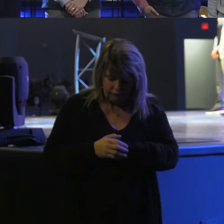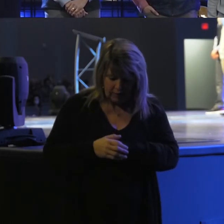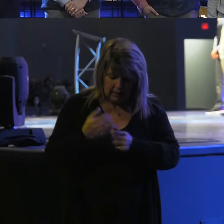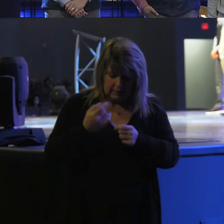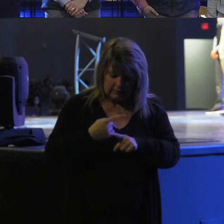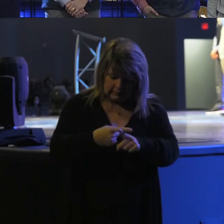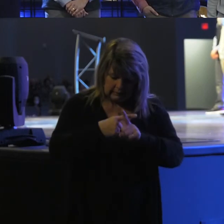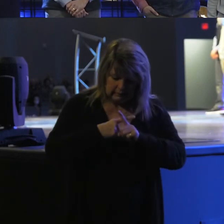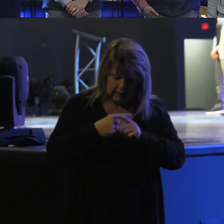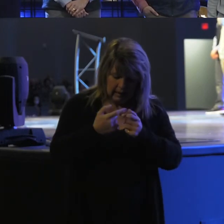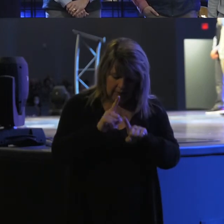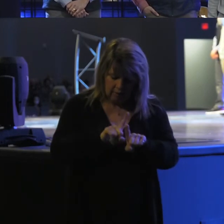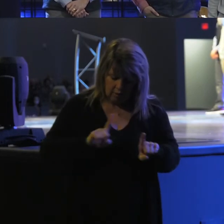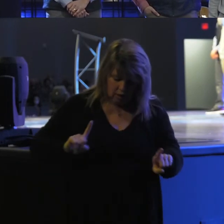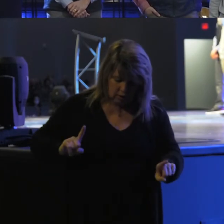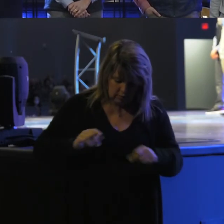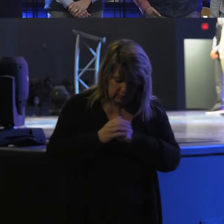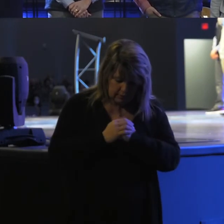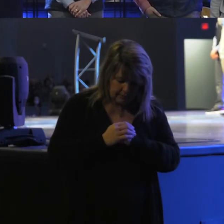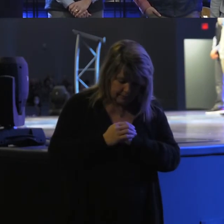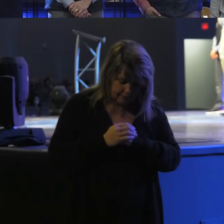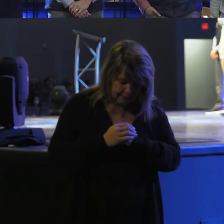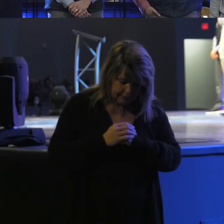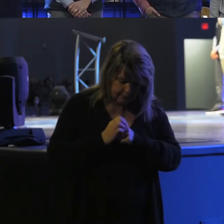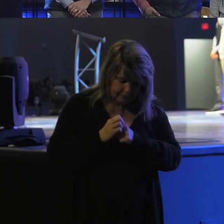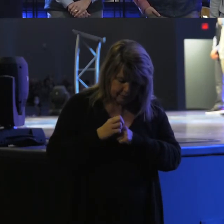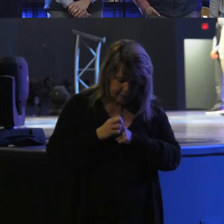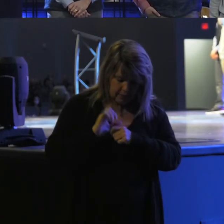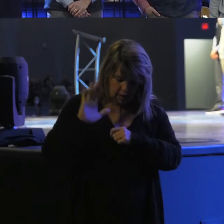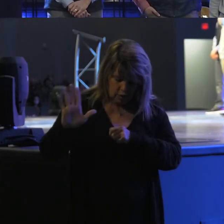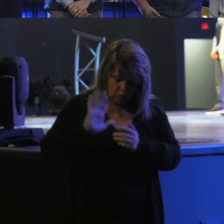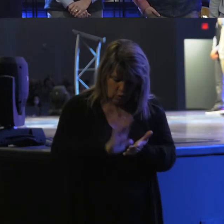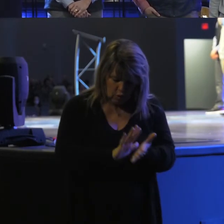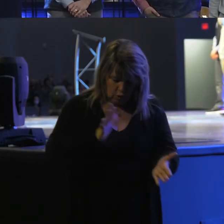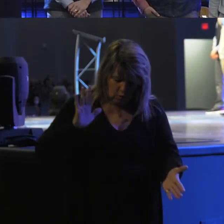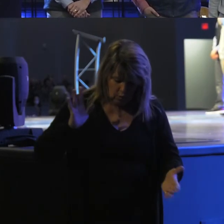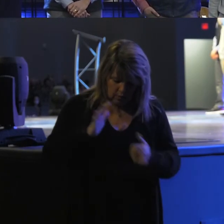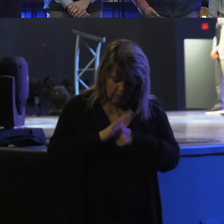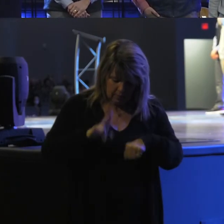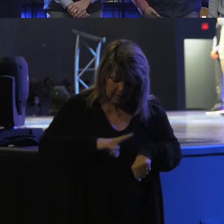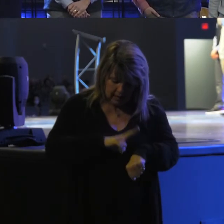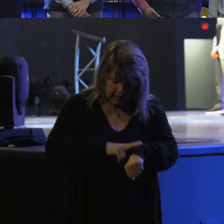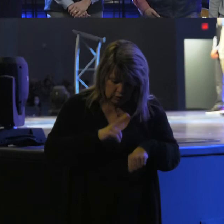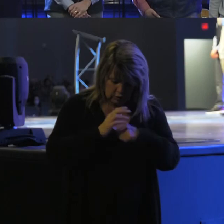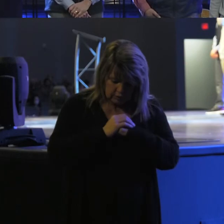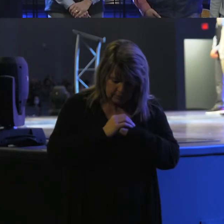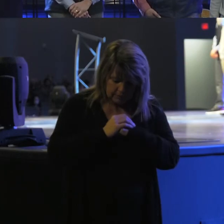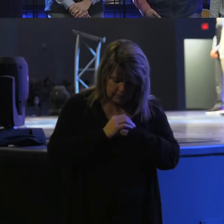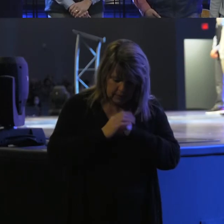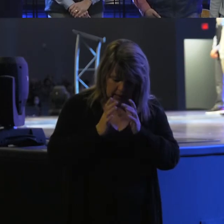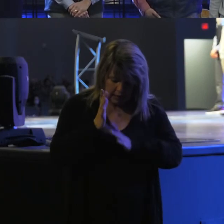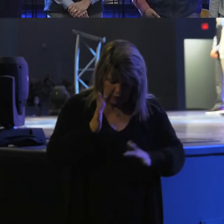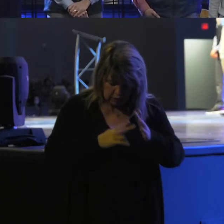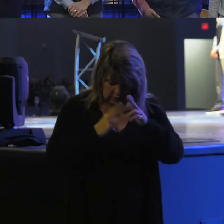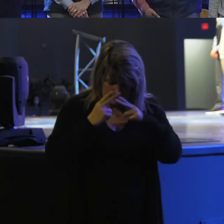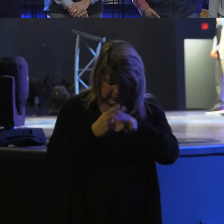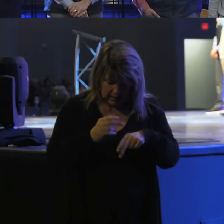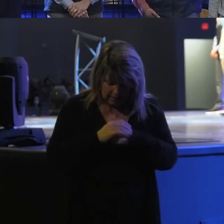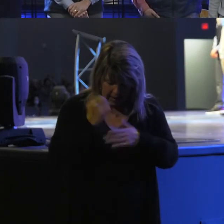lost and for the sake of your glory among the nations. In Jesus'